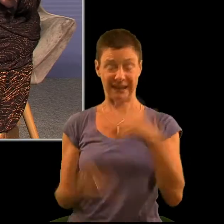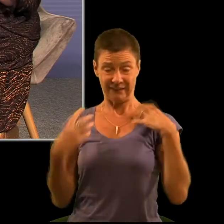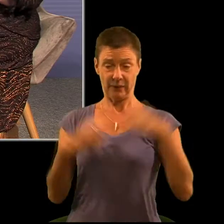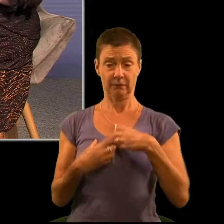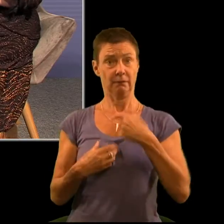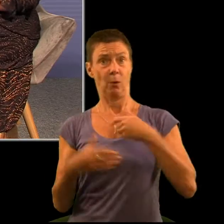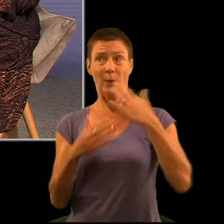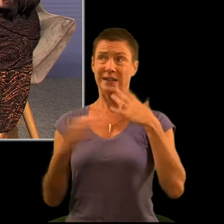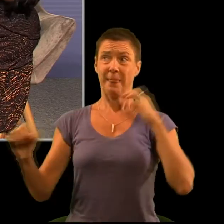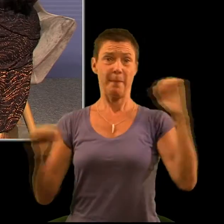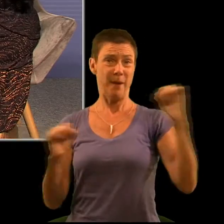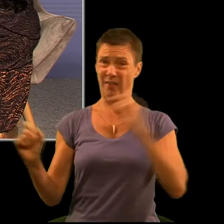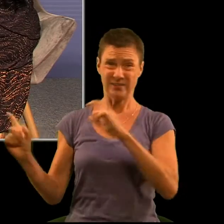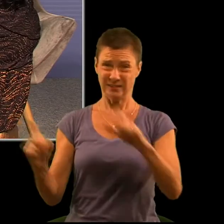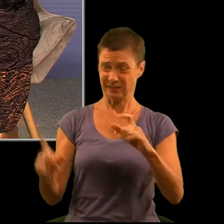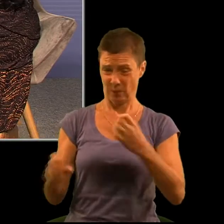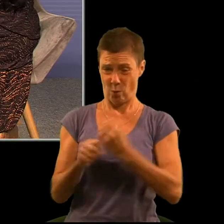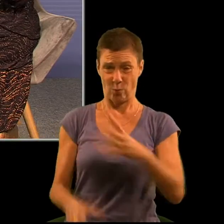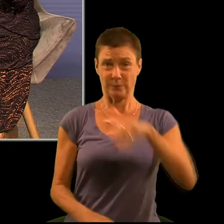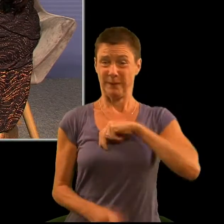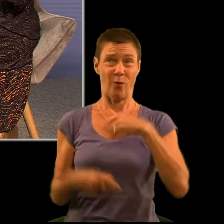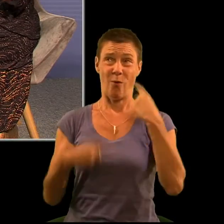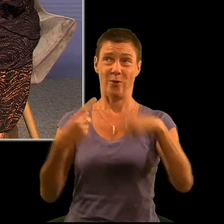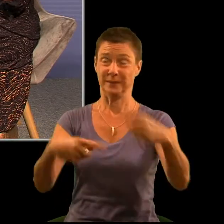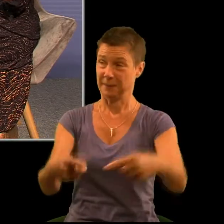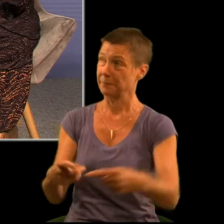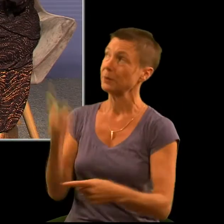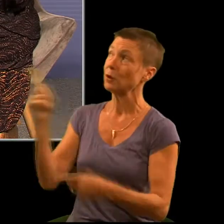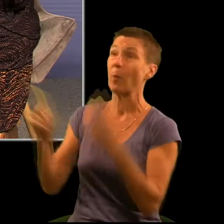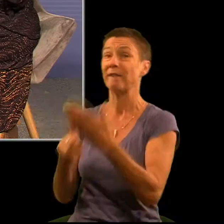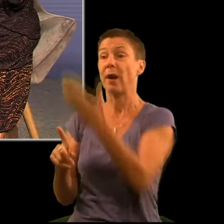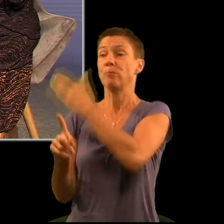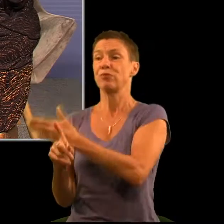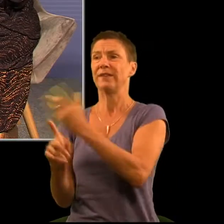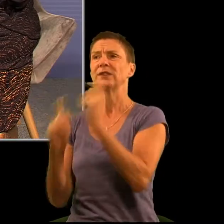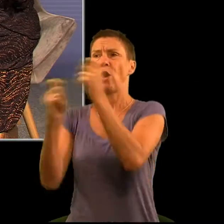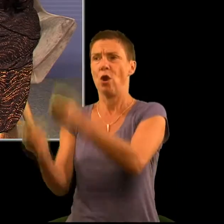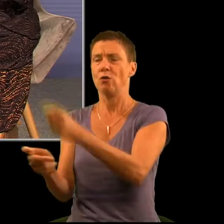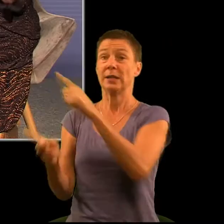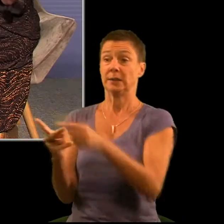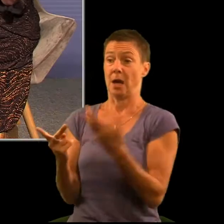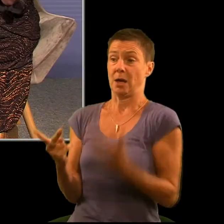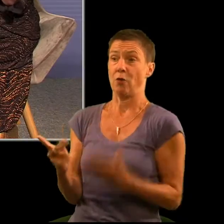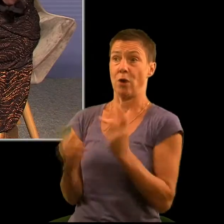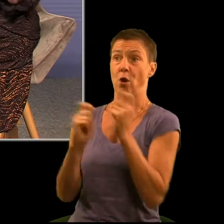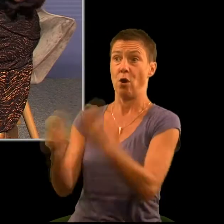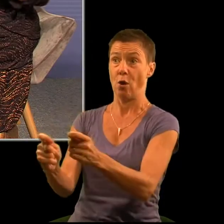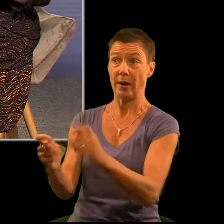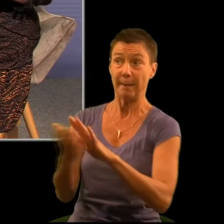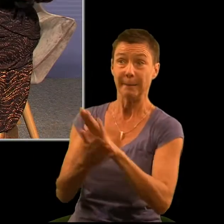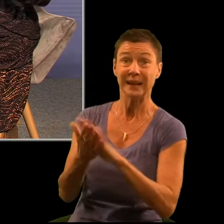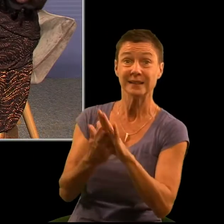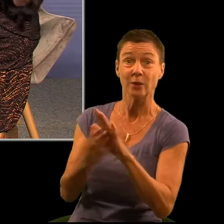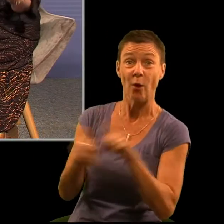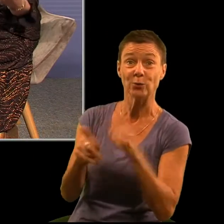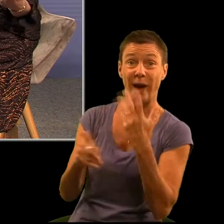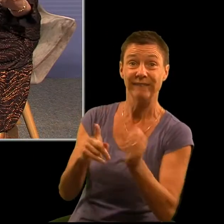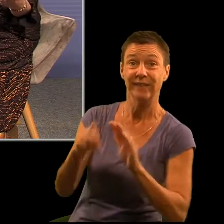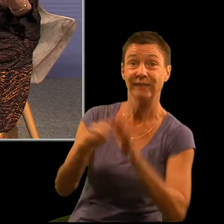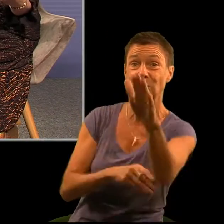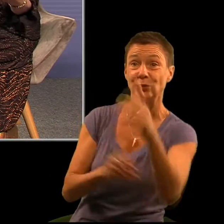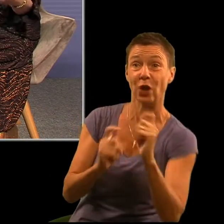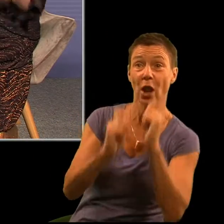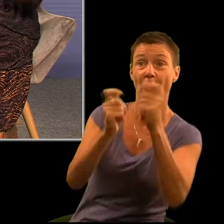exciting. So we have a 3rd author with us. So if we have a past laureate and a present laureate, I very much hope that means we have a